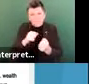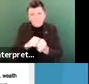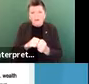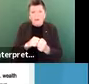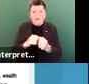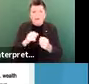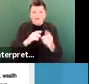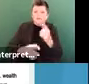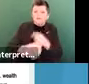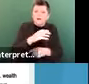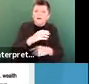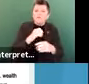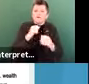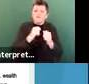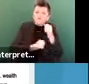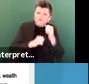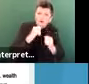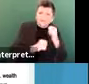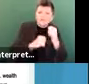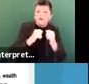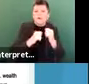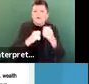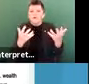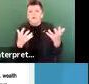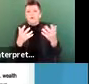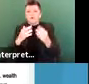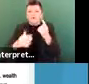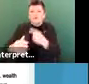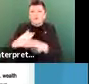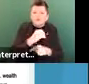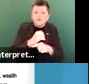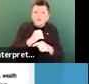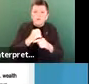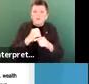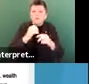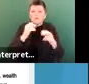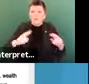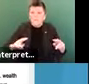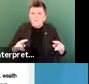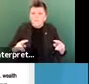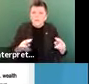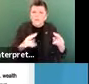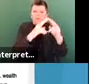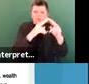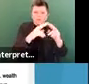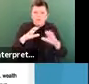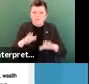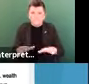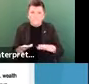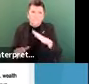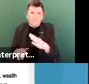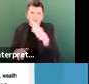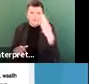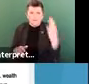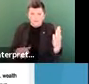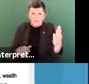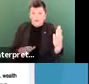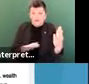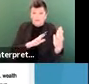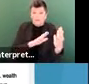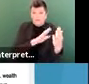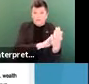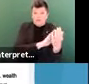of social pyramid that is generated on one side, on the left,